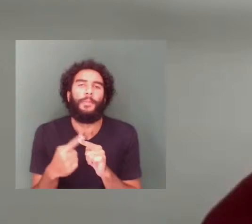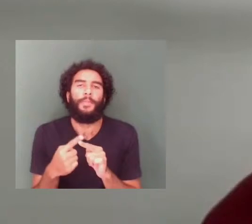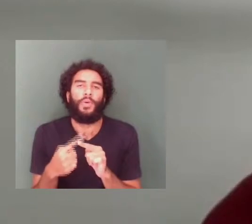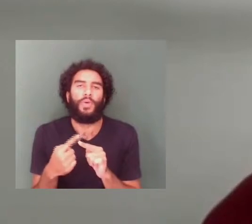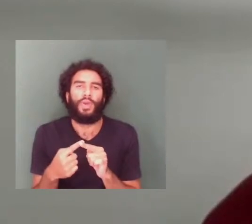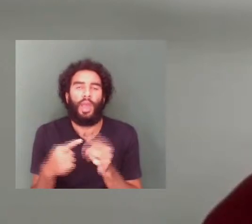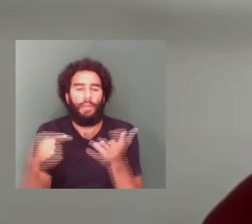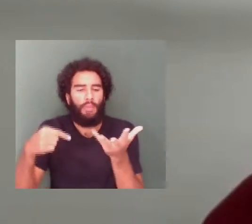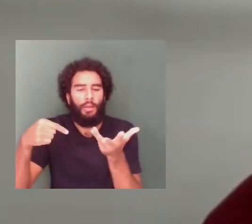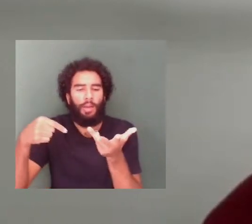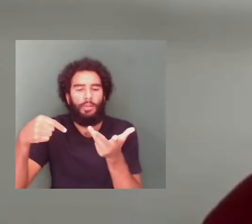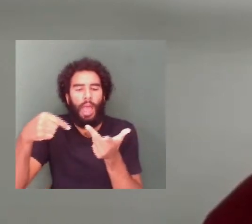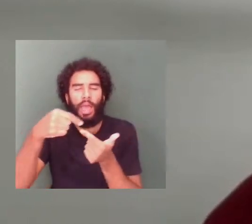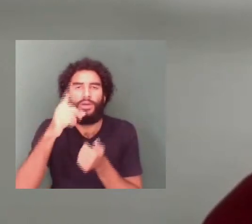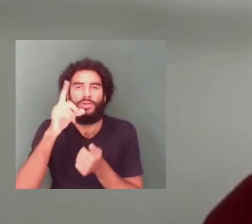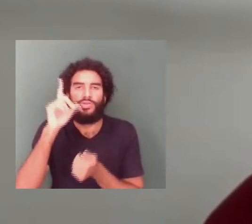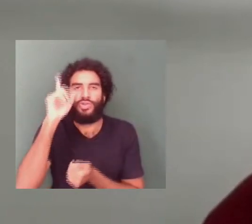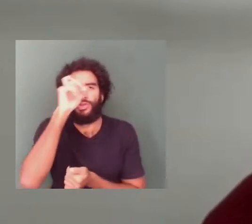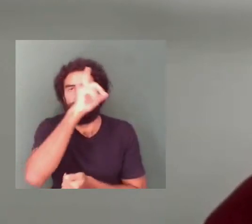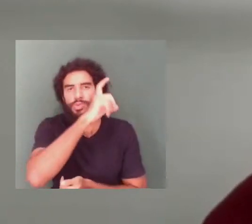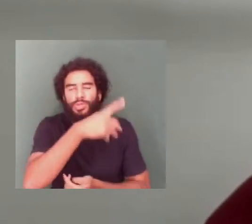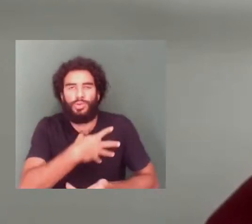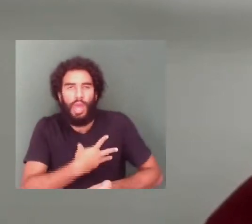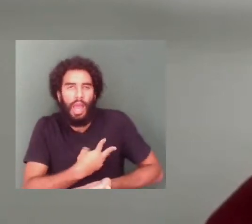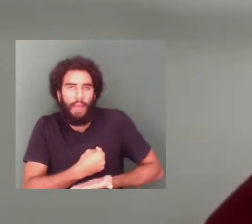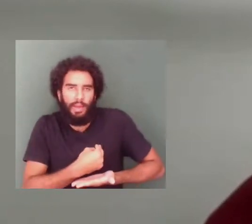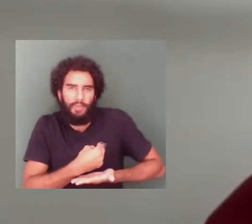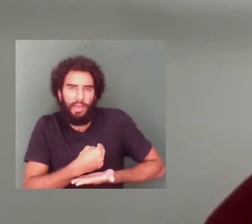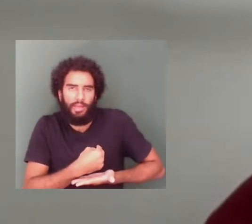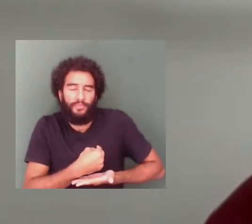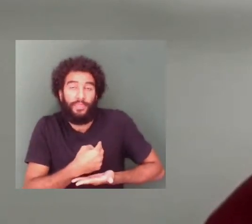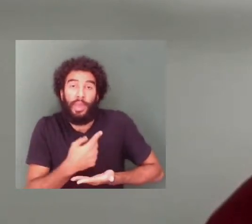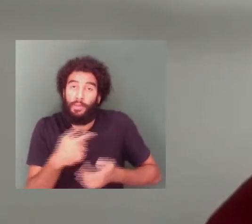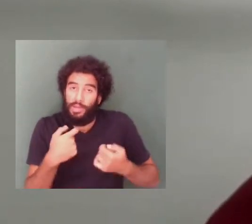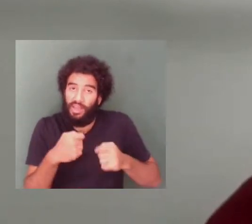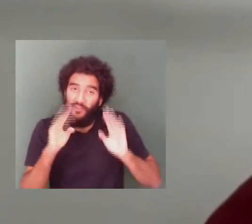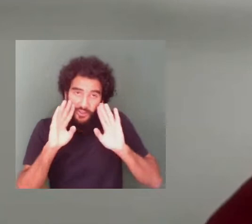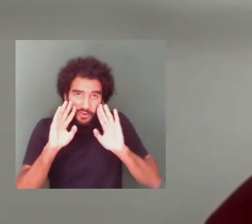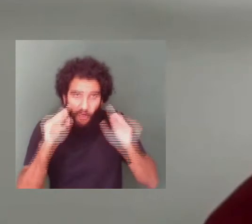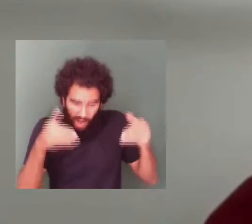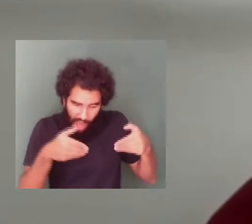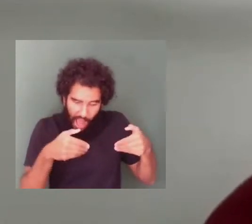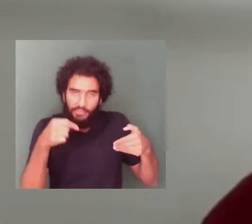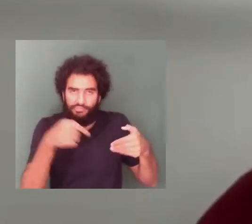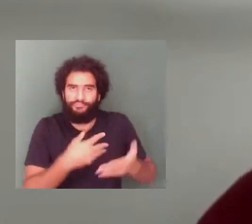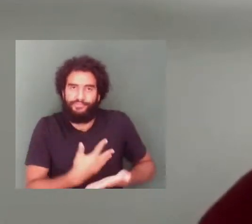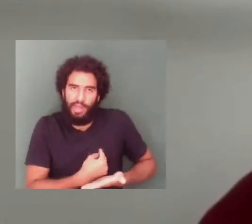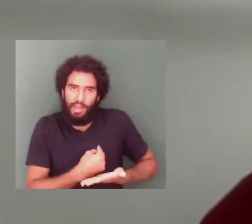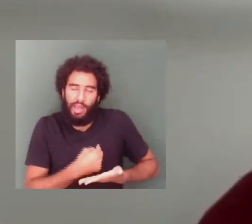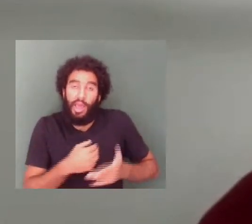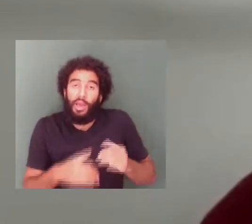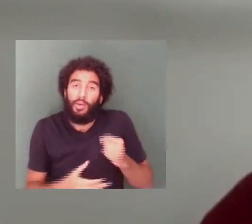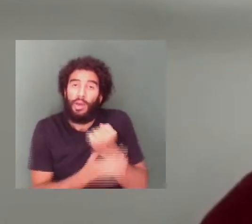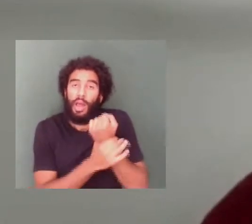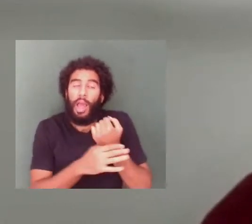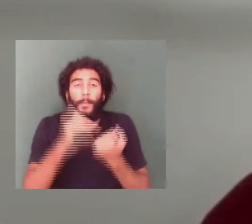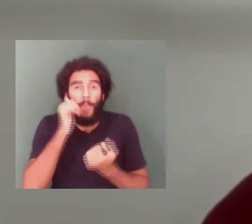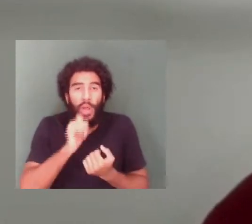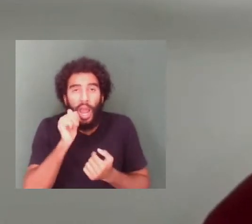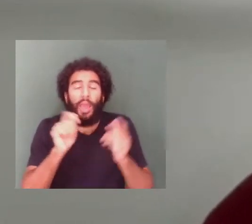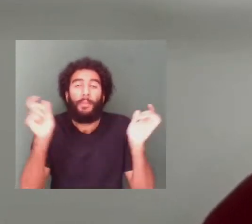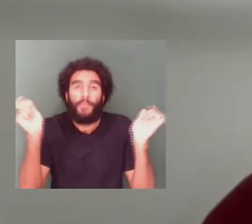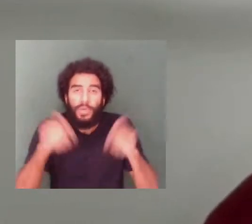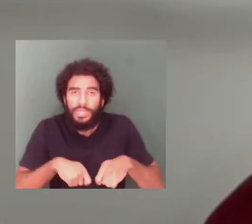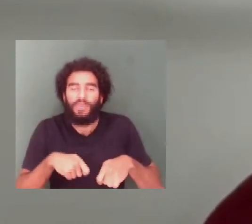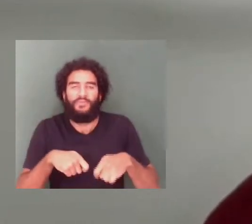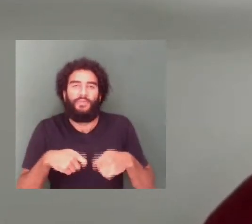to be working on to make sure that women can breastfeed. Let's get the barriers out of the way. And we know that the marketing is one of those barriers, but we also